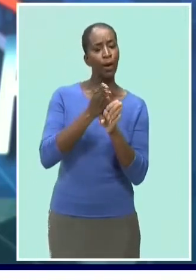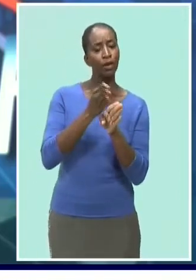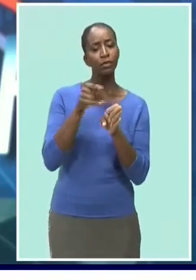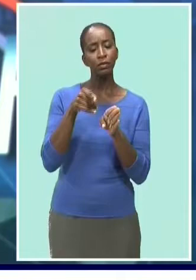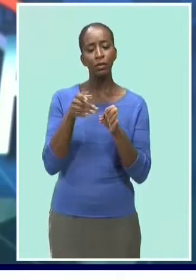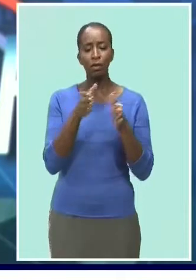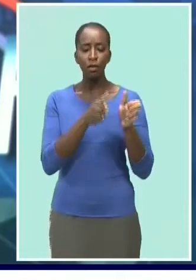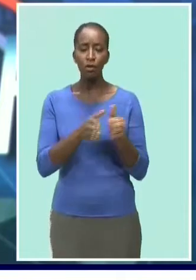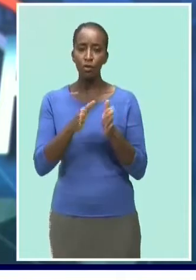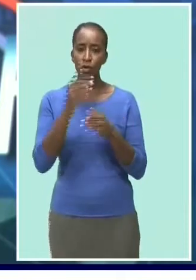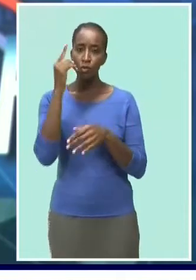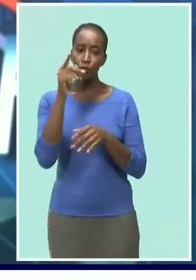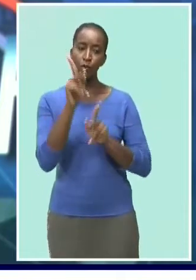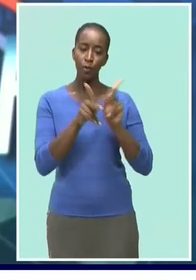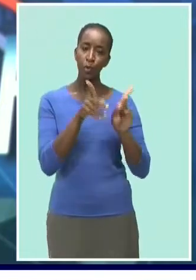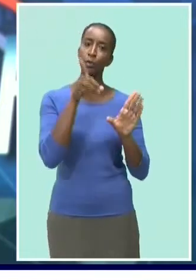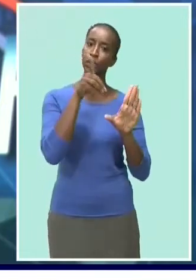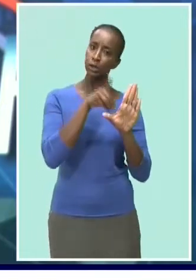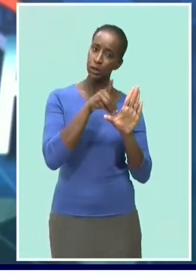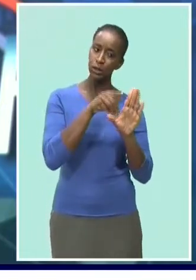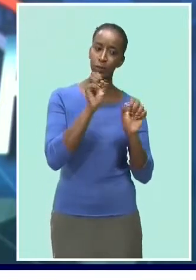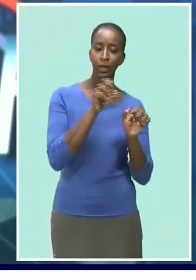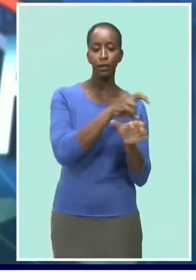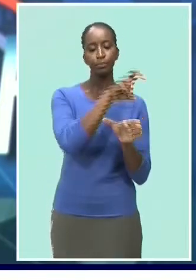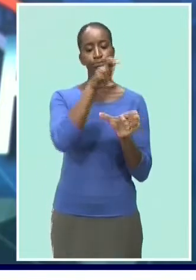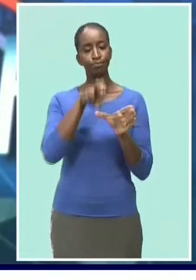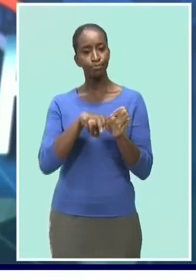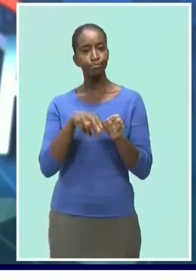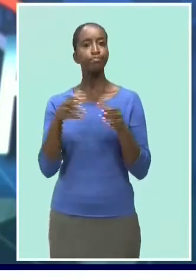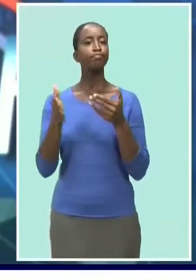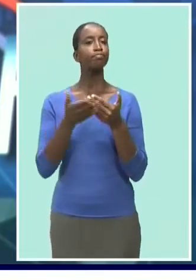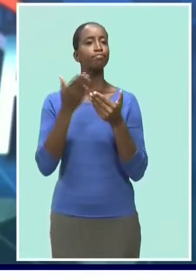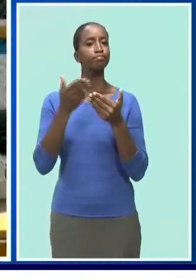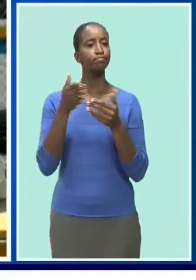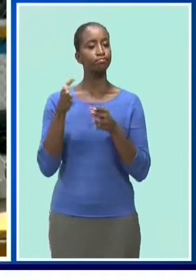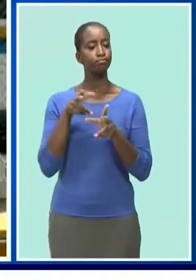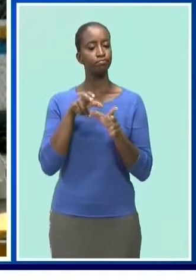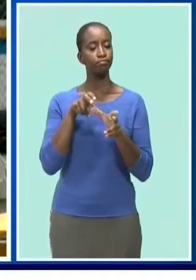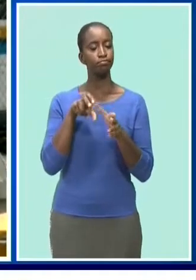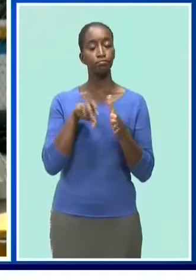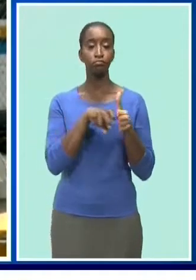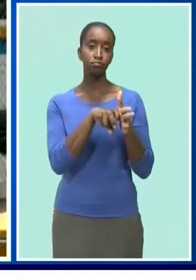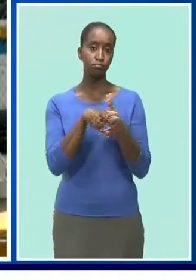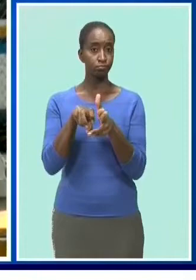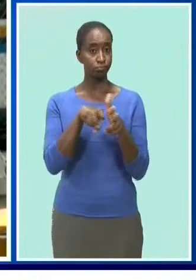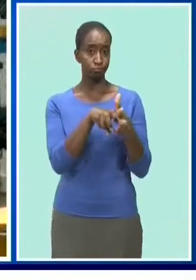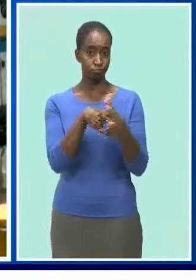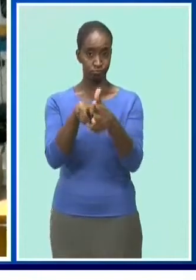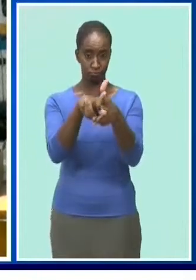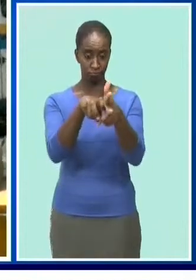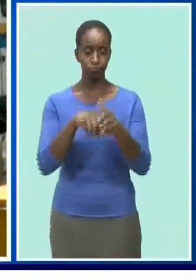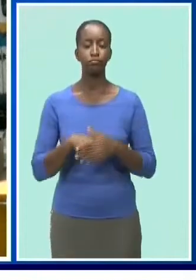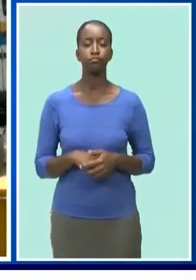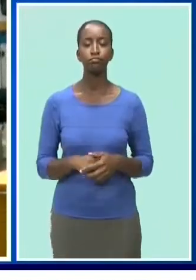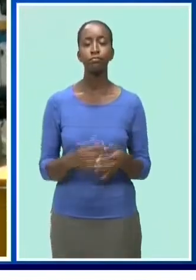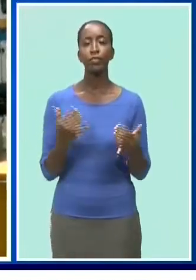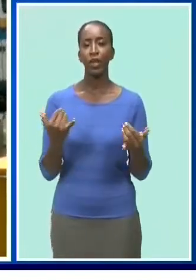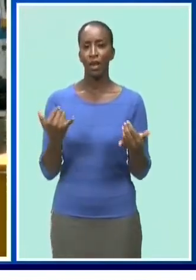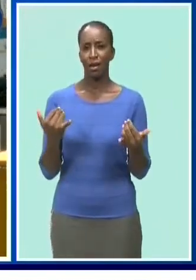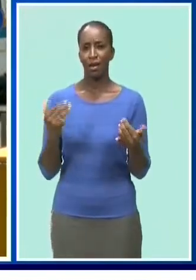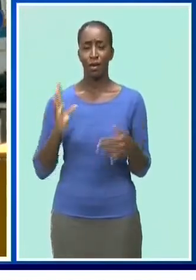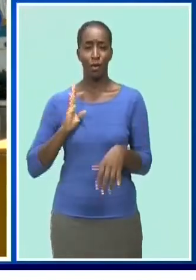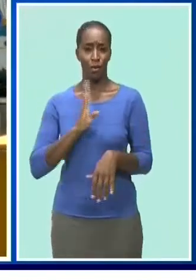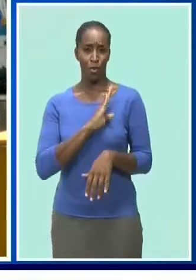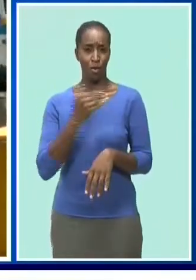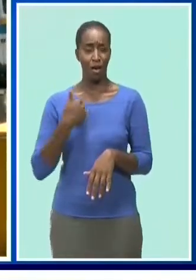community. Our Sharika Griffith has that story. At present, the board has about 2 units which are used